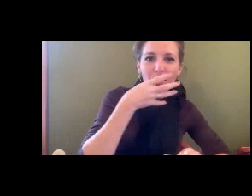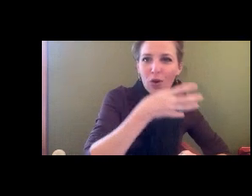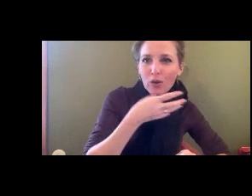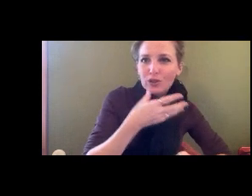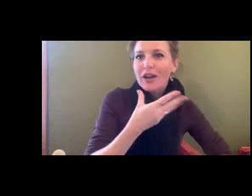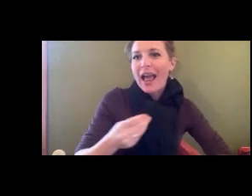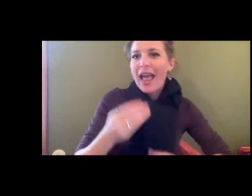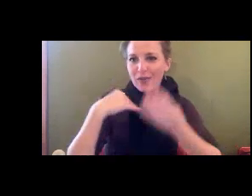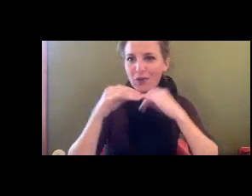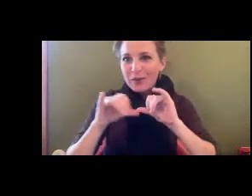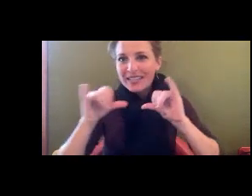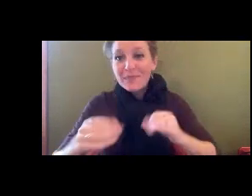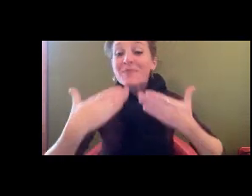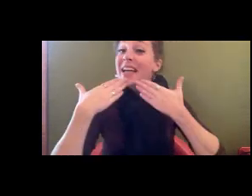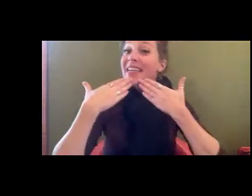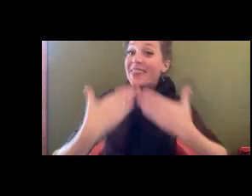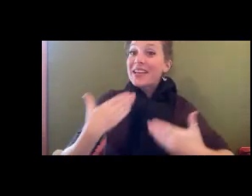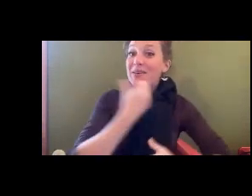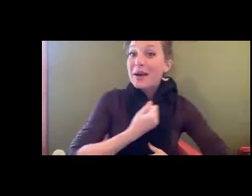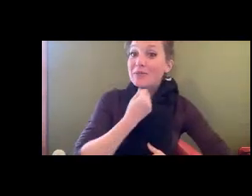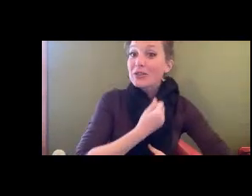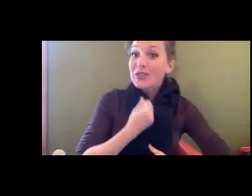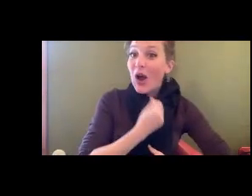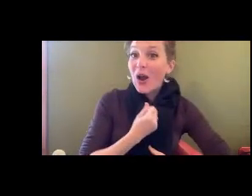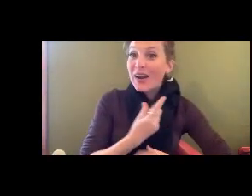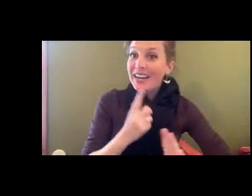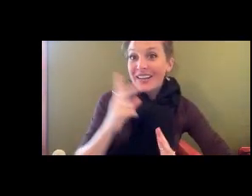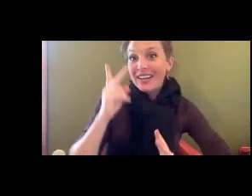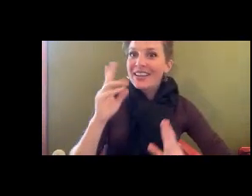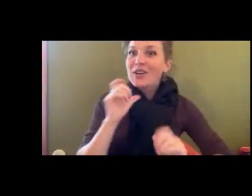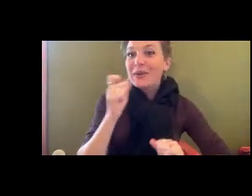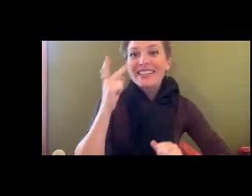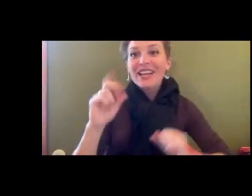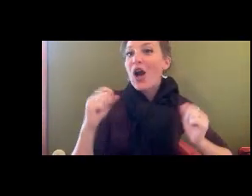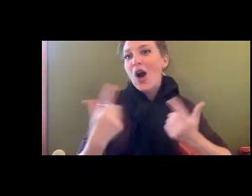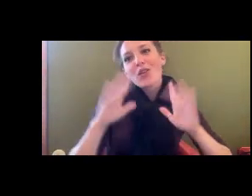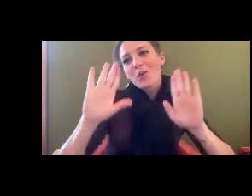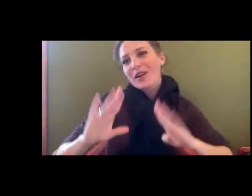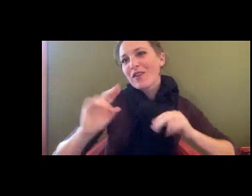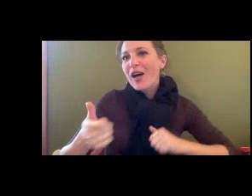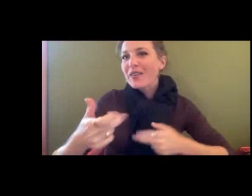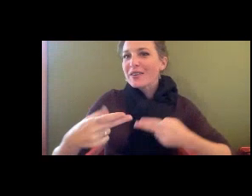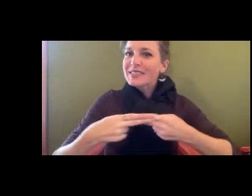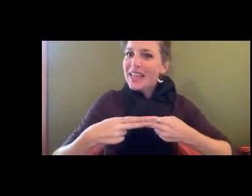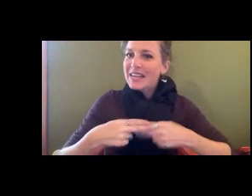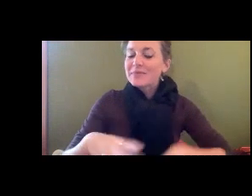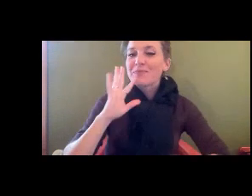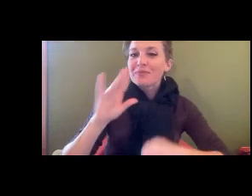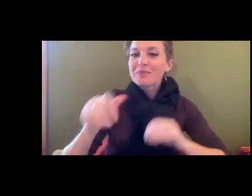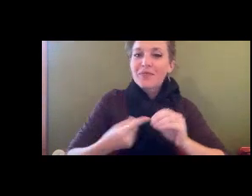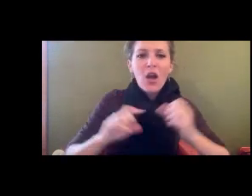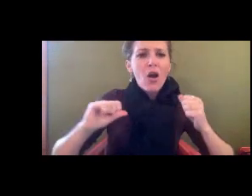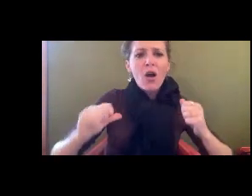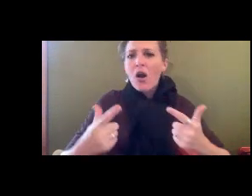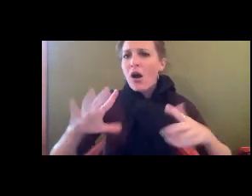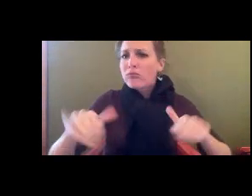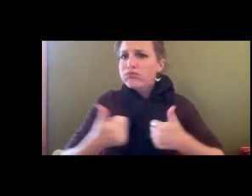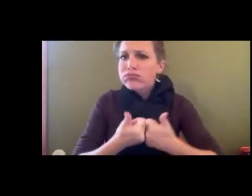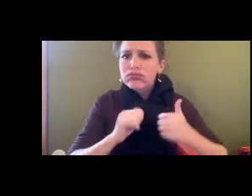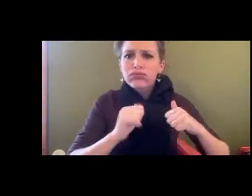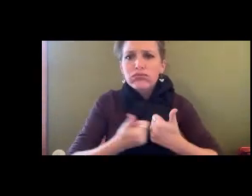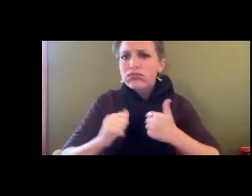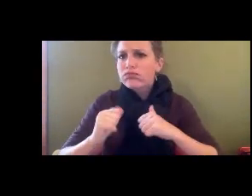Perfect. Thank you. And I'm sorry you didn't get to see all those wonderful other slides. Okay, so we're just talking about all the challenges that are